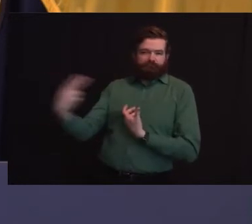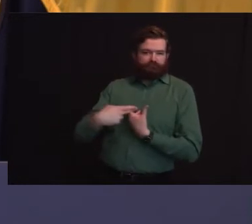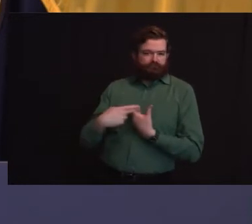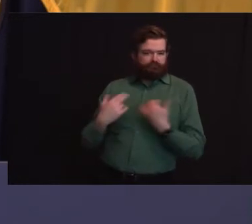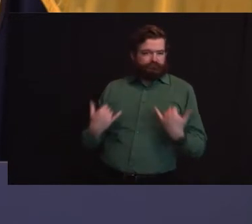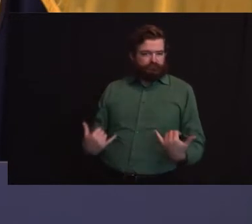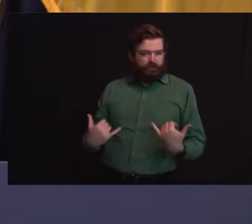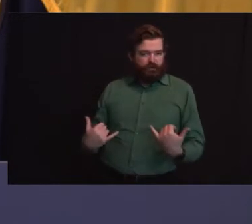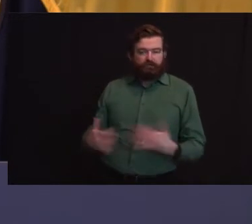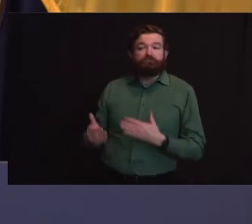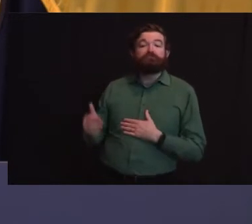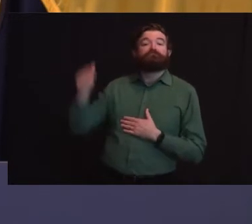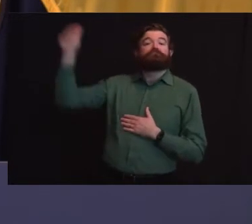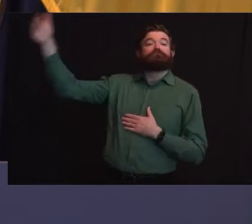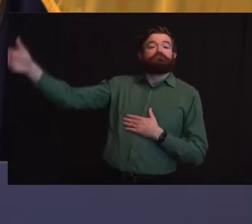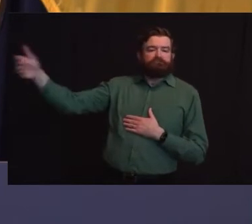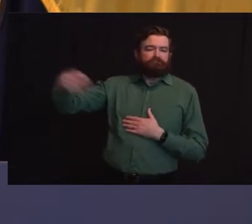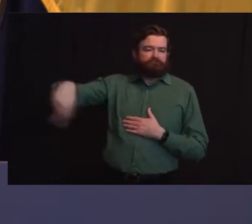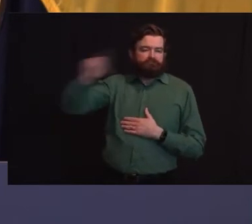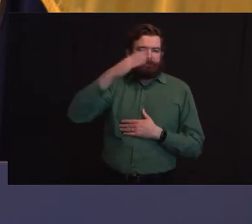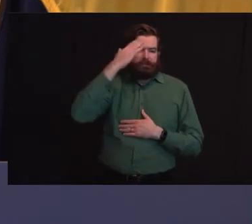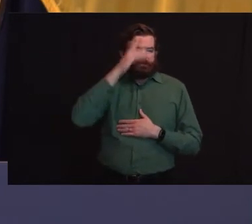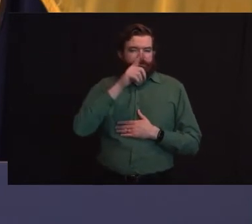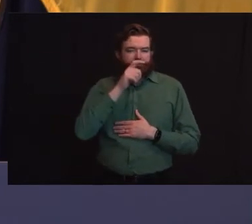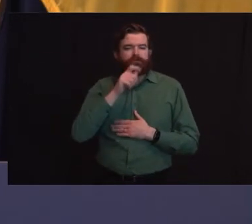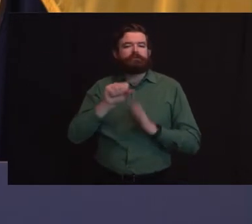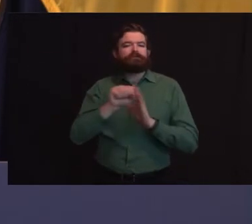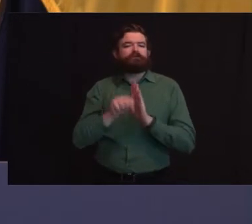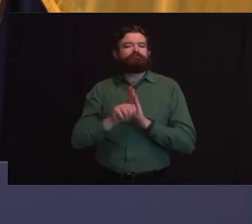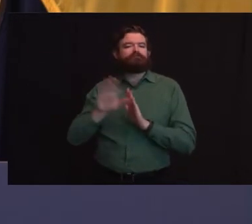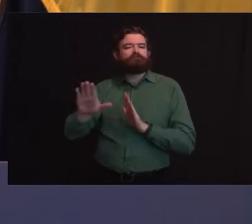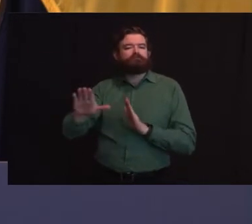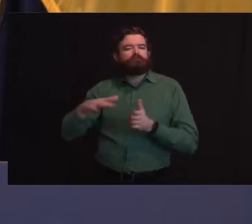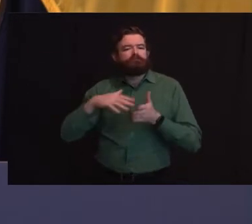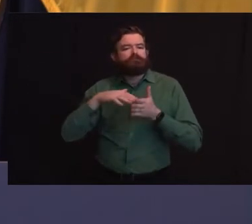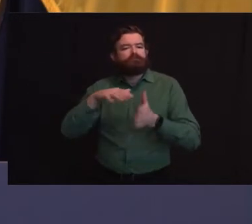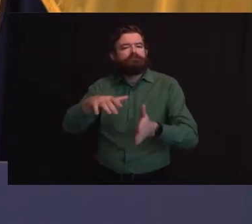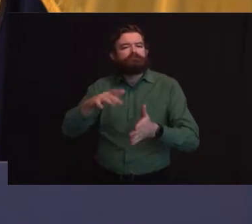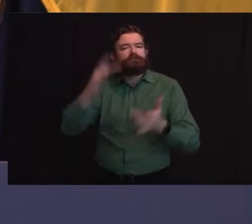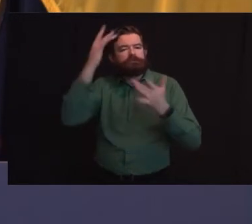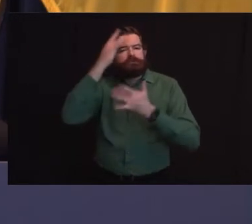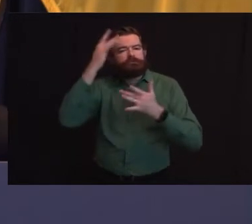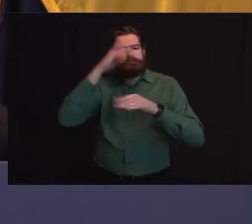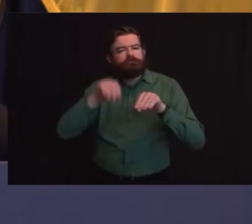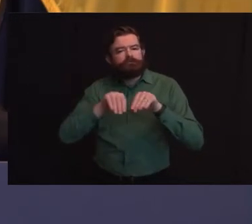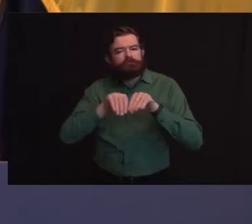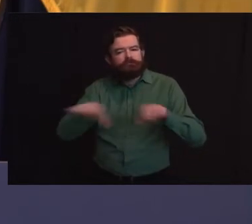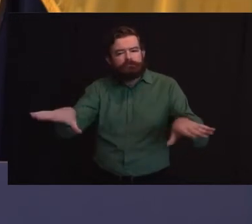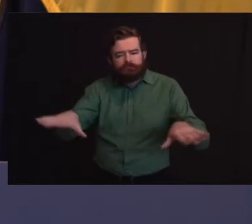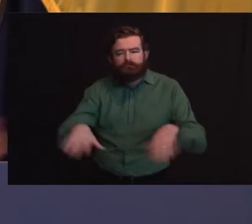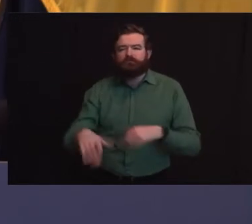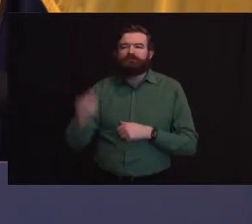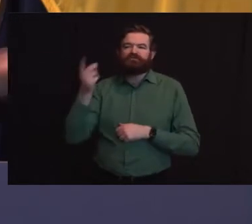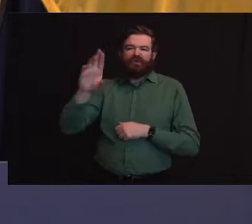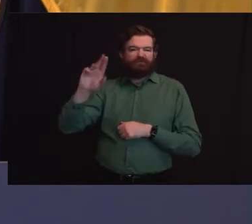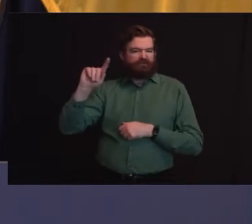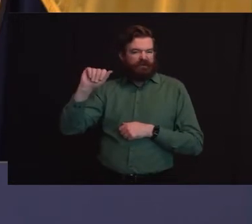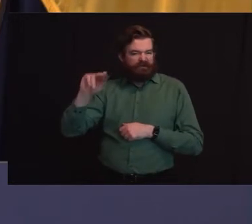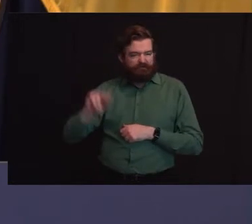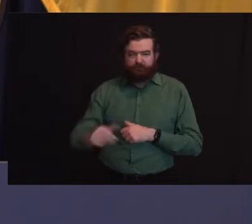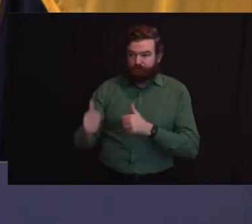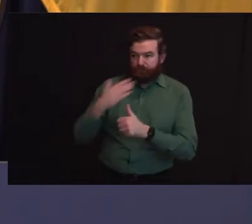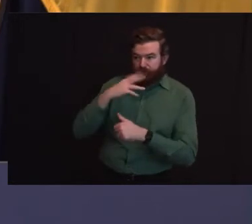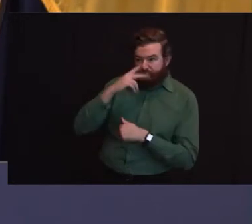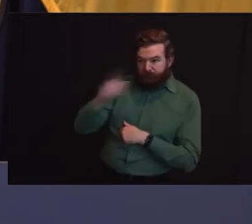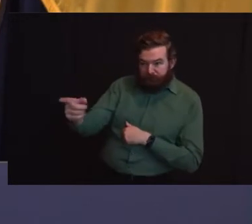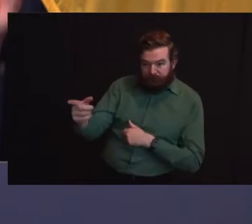face, the state's epidemiologist, Dr. Christina Tan. Tina, great to have you with us. To my left, the guy who needs no introduction, the Superintendent of the